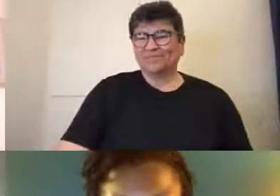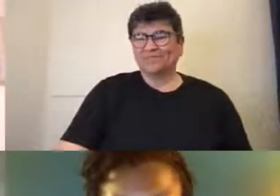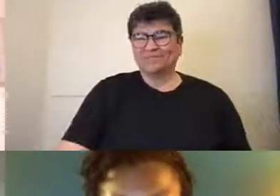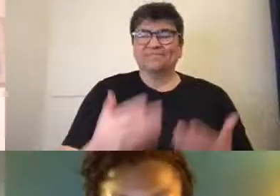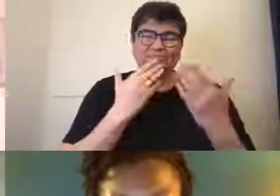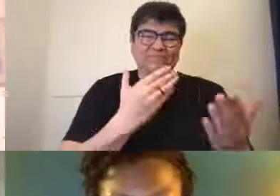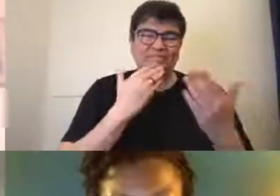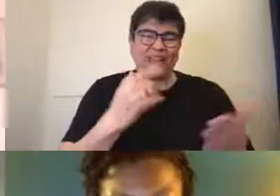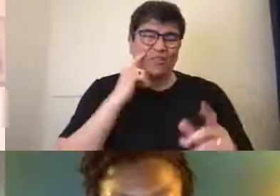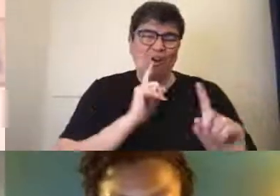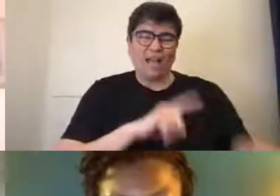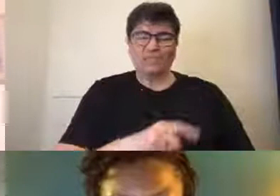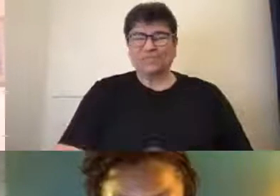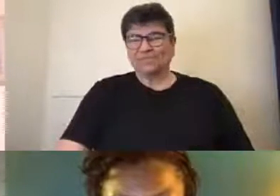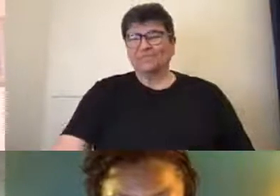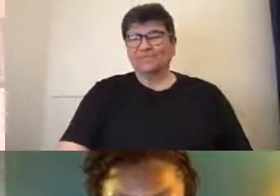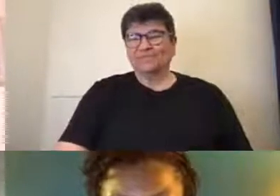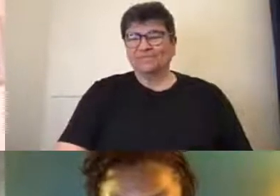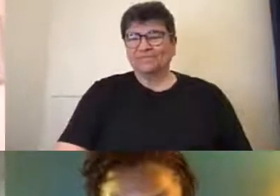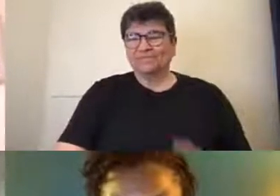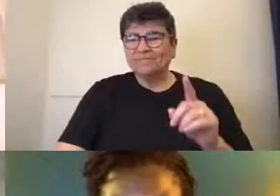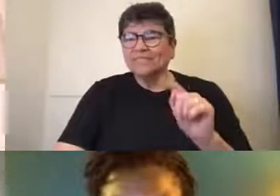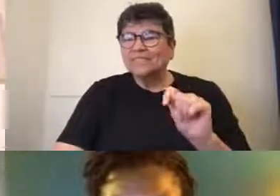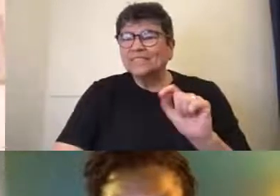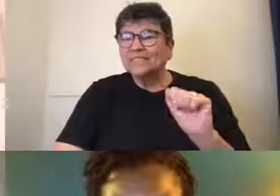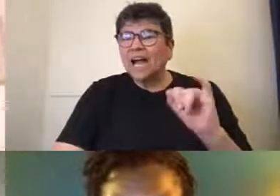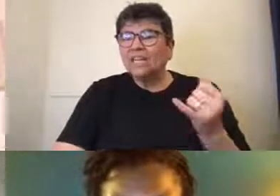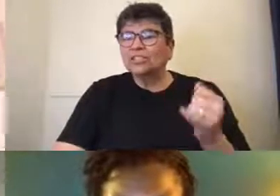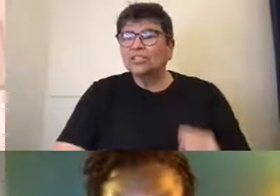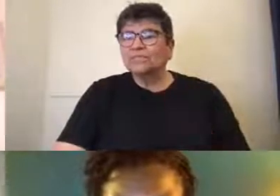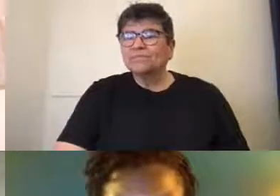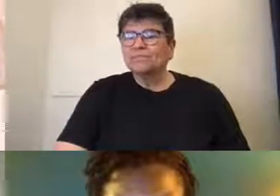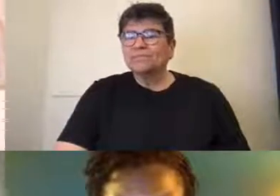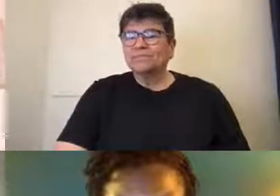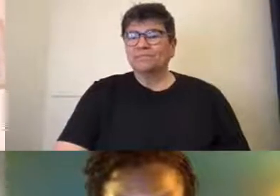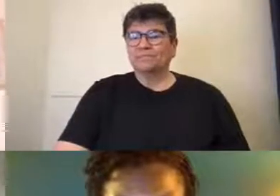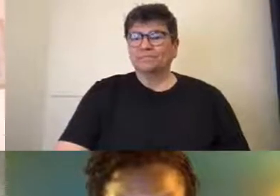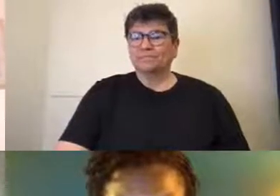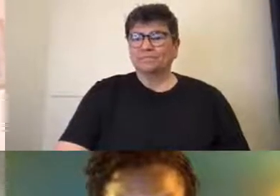Thank you still for answering. Thank you. I see Taj up here, and then I see Christine after that.